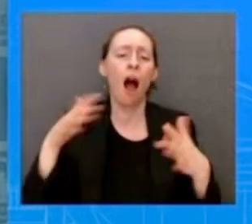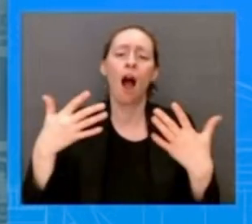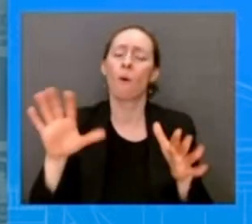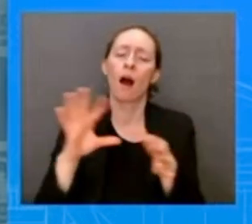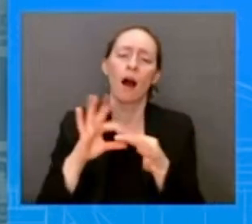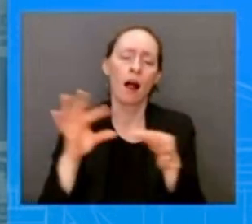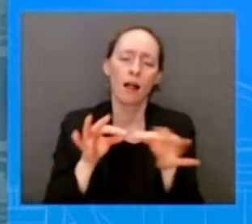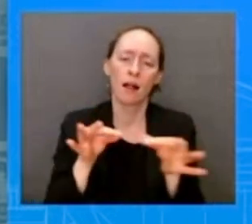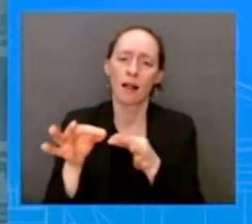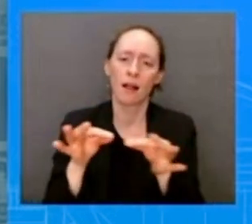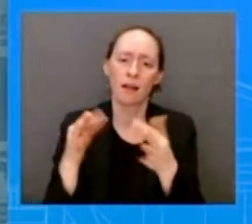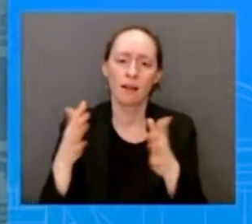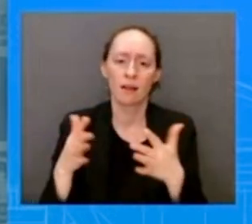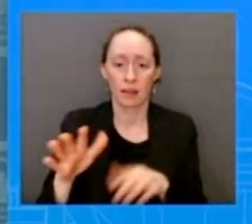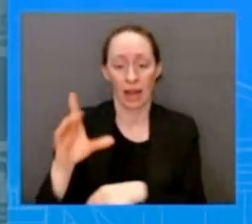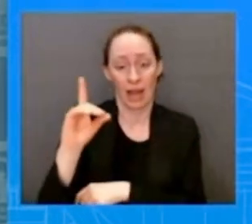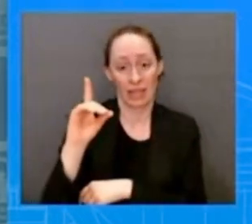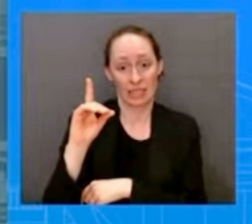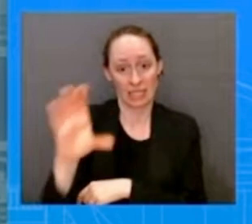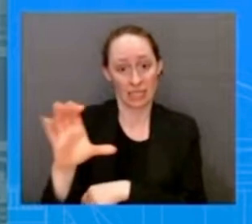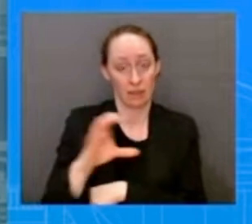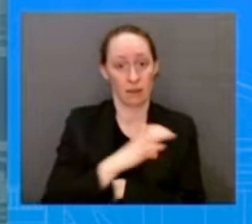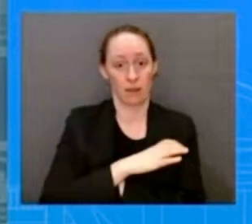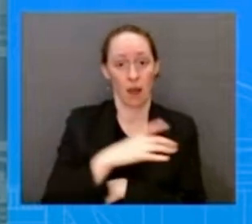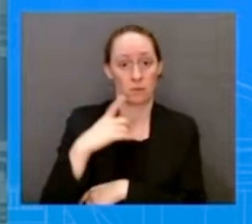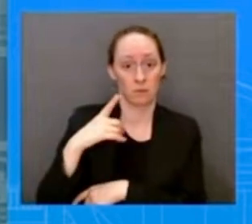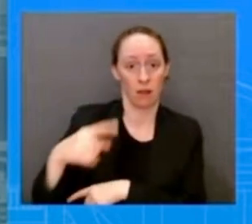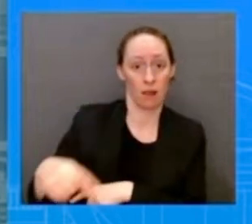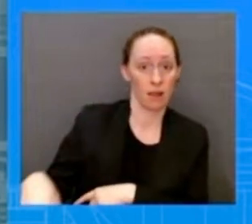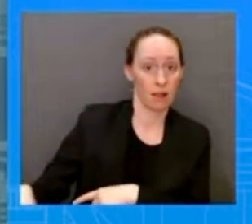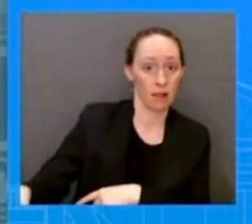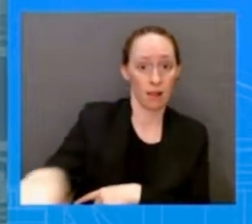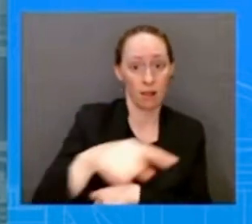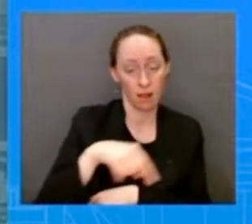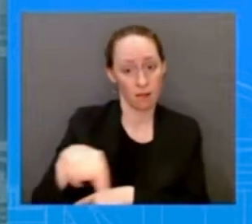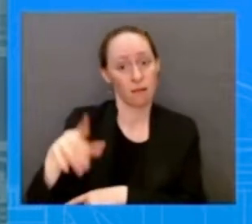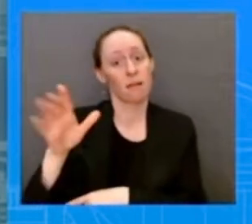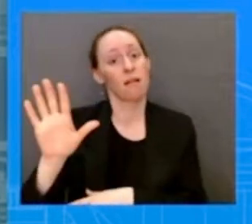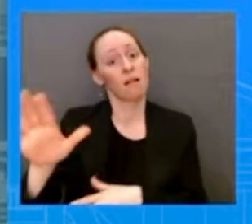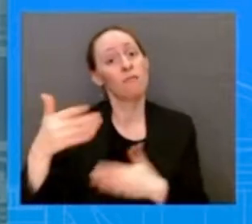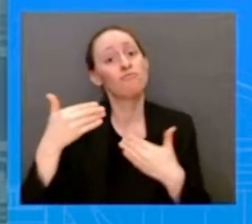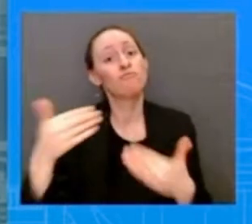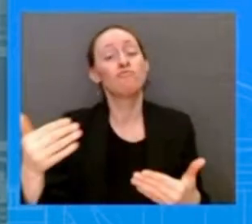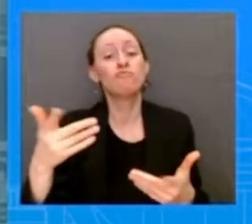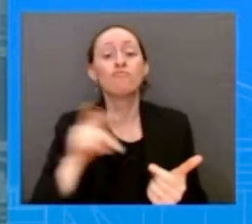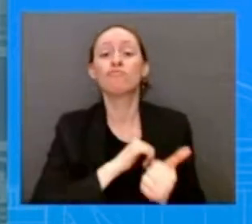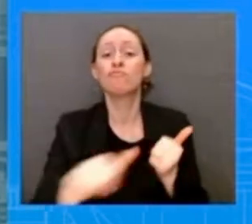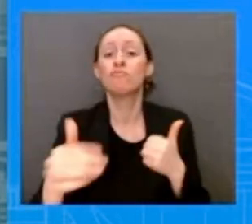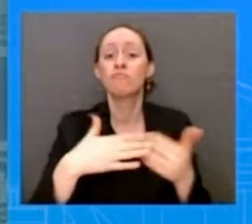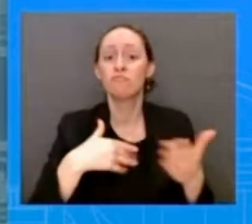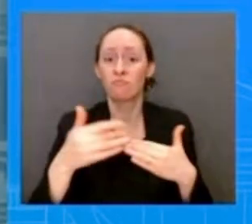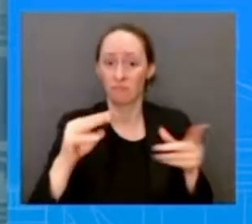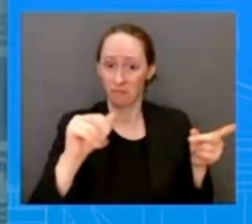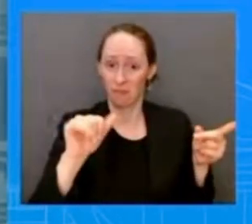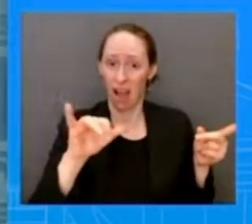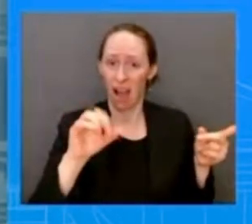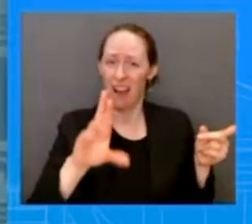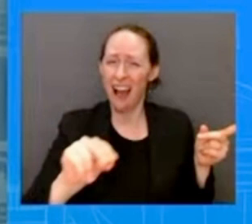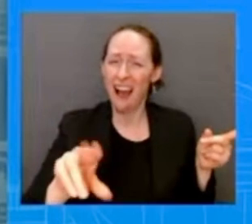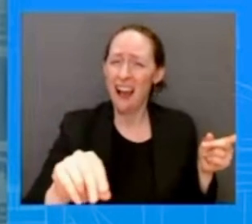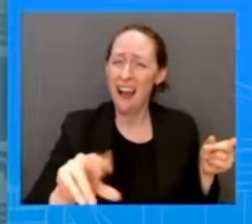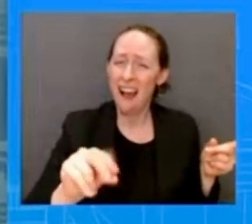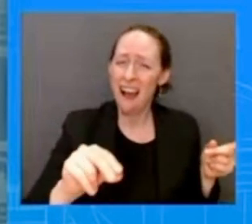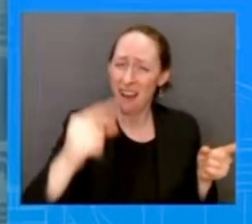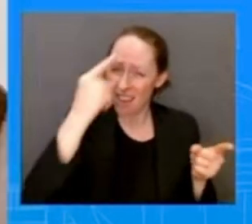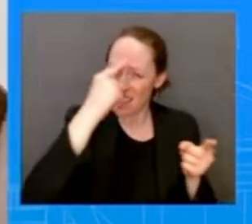was put forward over the mayor's objections, and the president wants to make sure that communities even in D.C., the Americans in D.C.